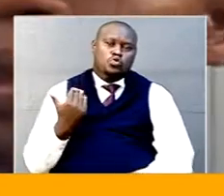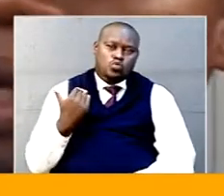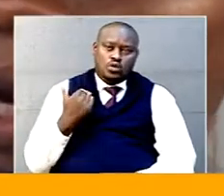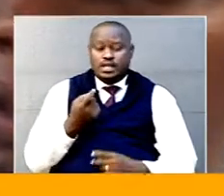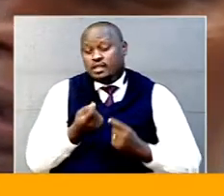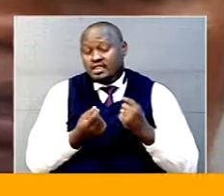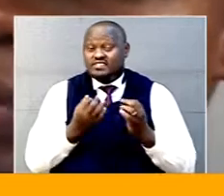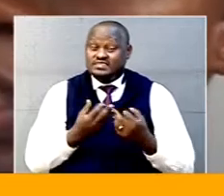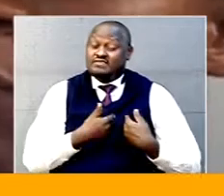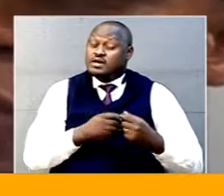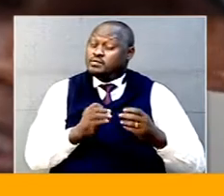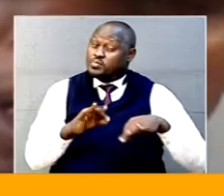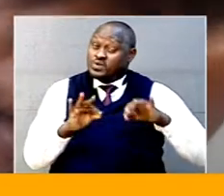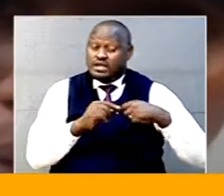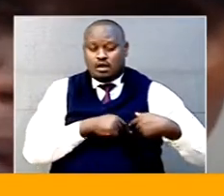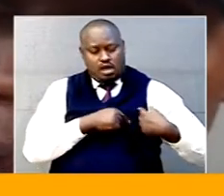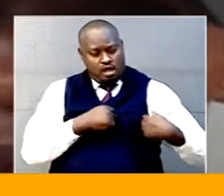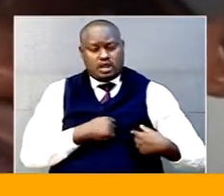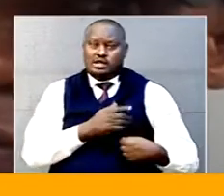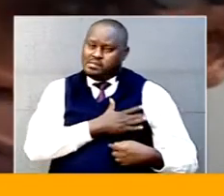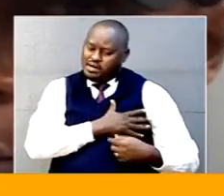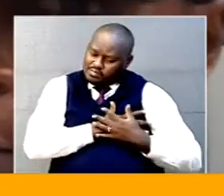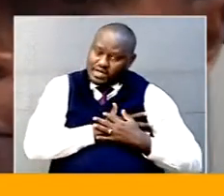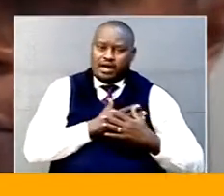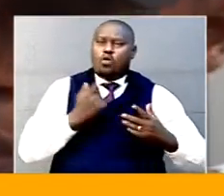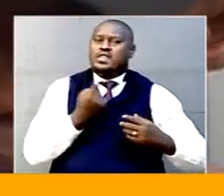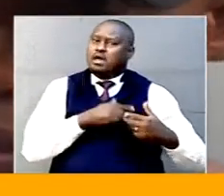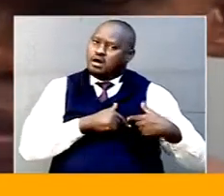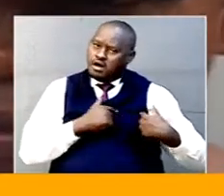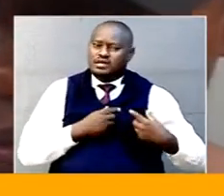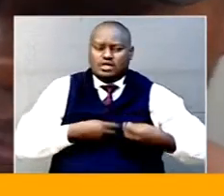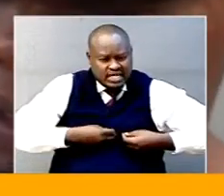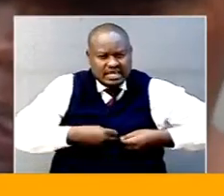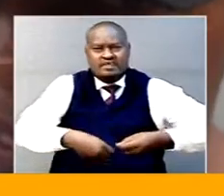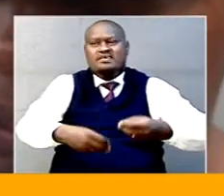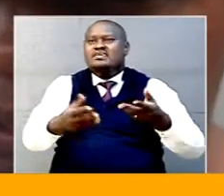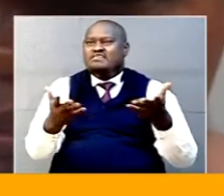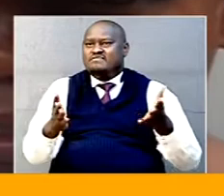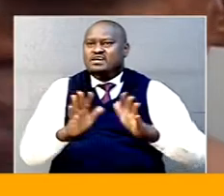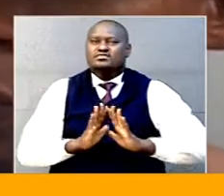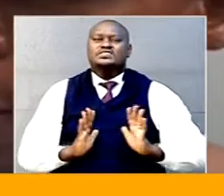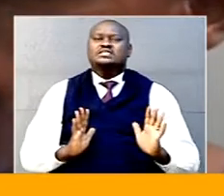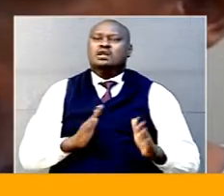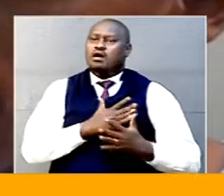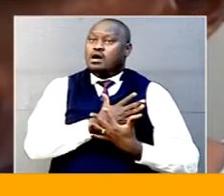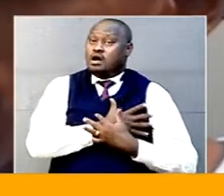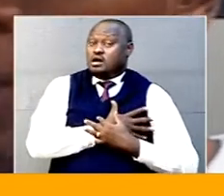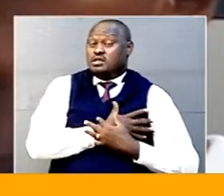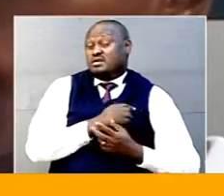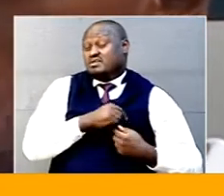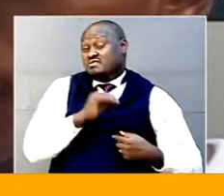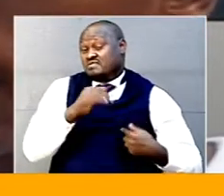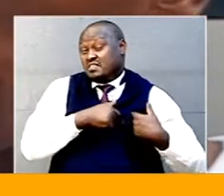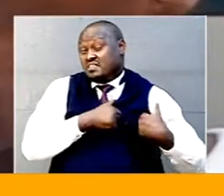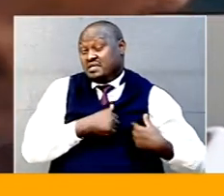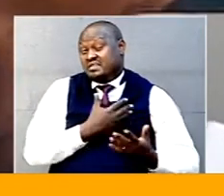are, you know, the heart to give. It's just a heart to give. It's just a heart. If you don't have that heart, you cannot